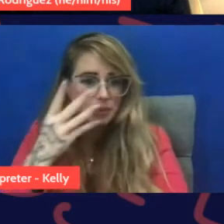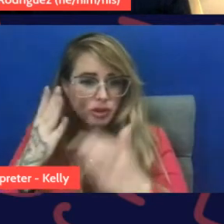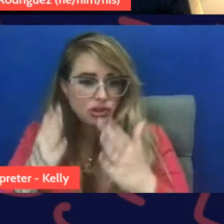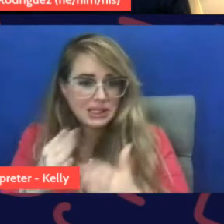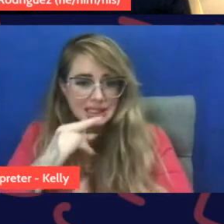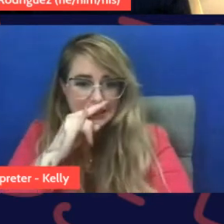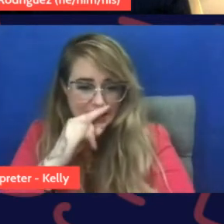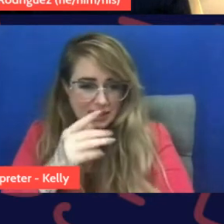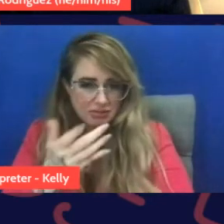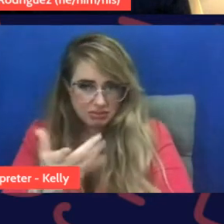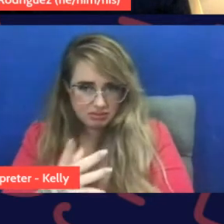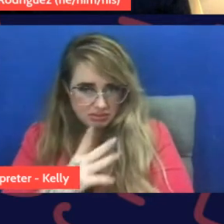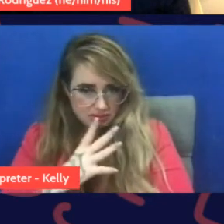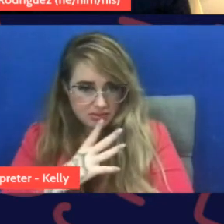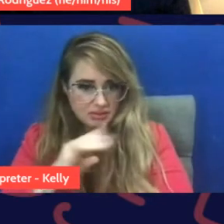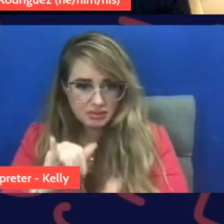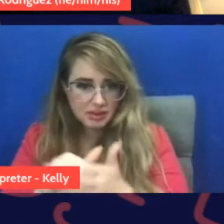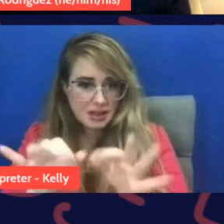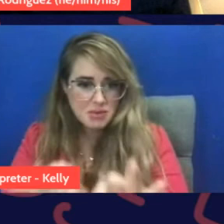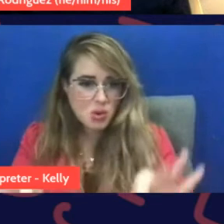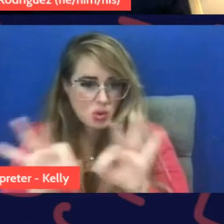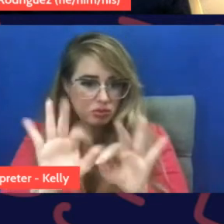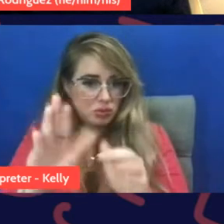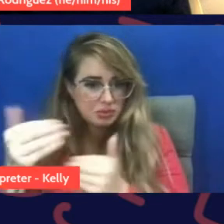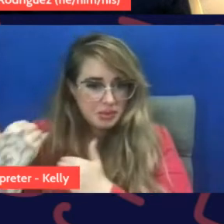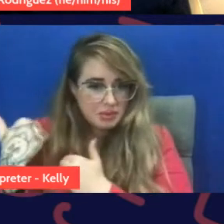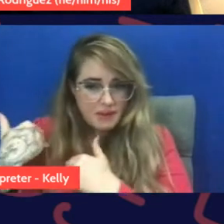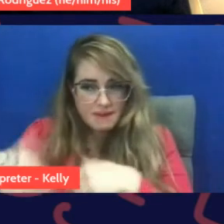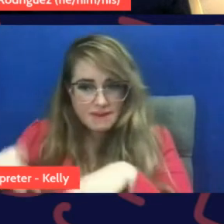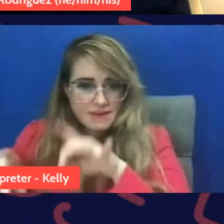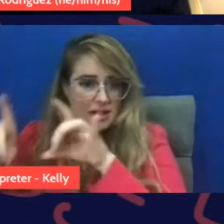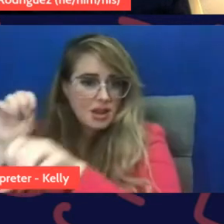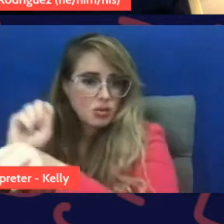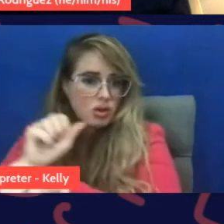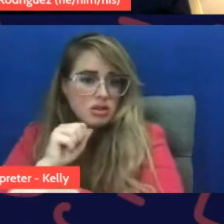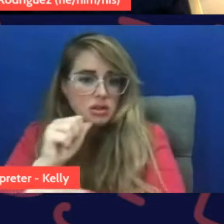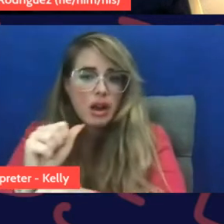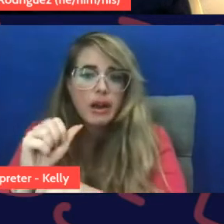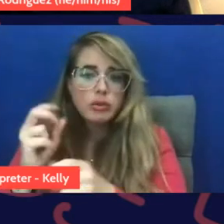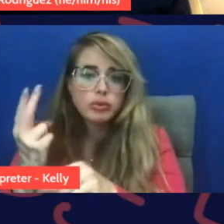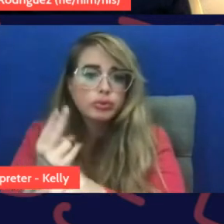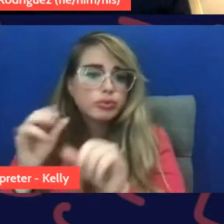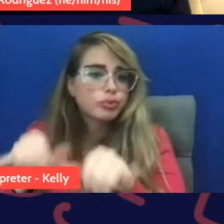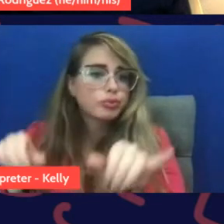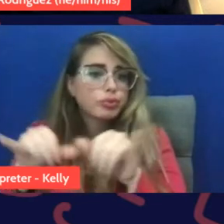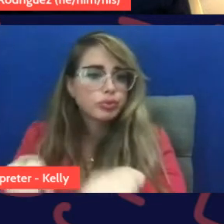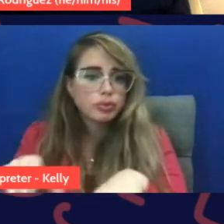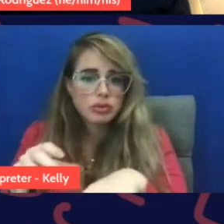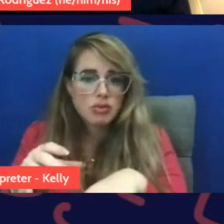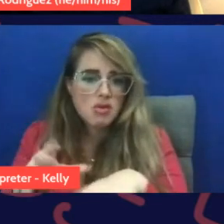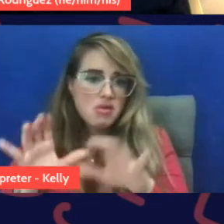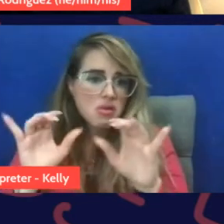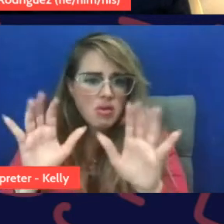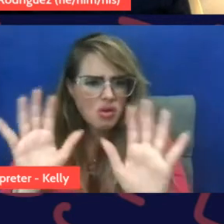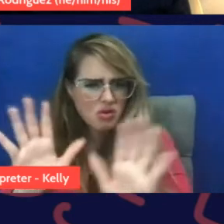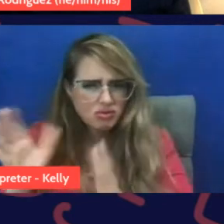kids, then I think it's incumbent upon you to find work for them, not just recycle, you know, enemy of the people and say, hey, let's do